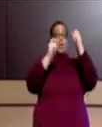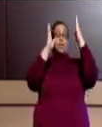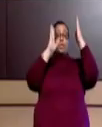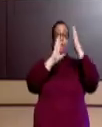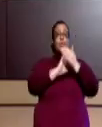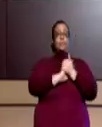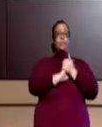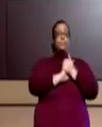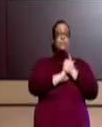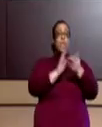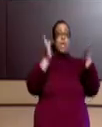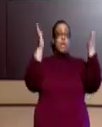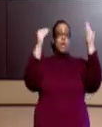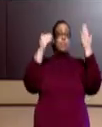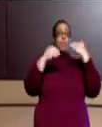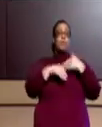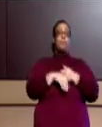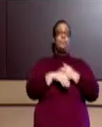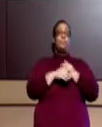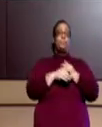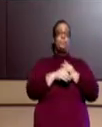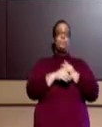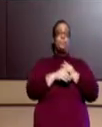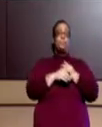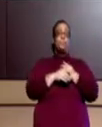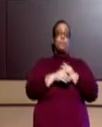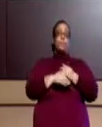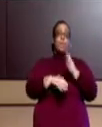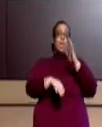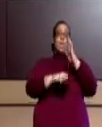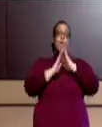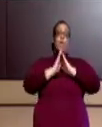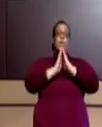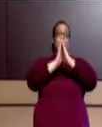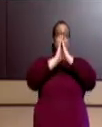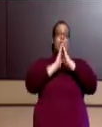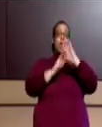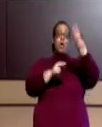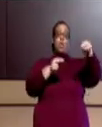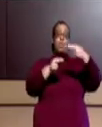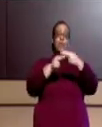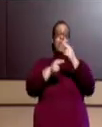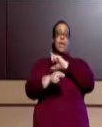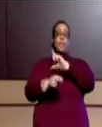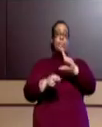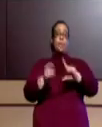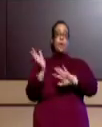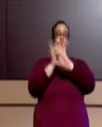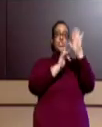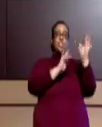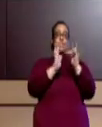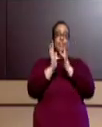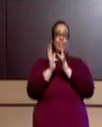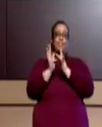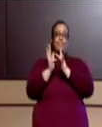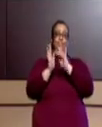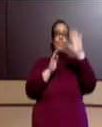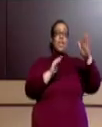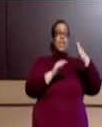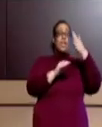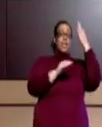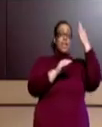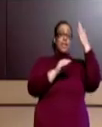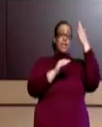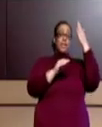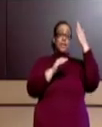Hallelujah. Come on, let's say, call the name of Jesus. He is